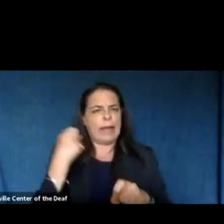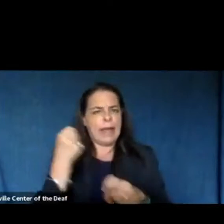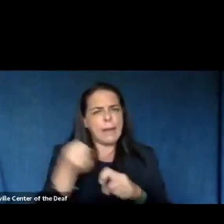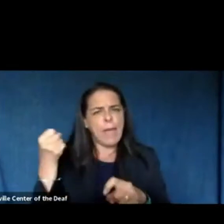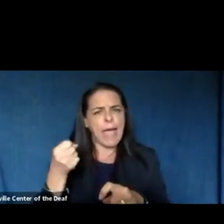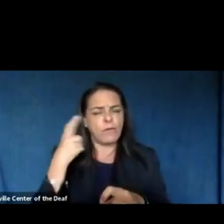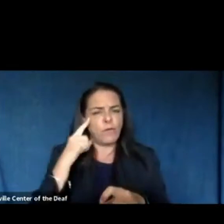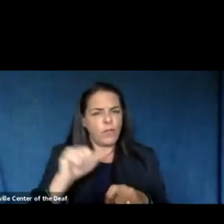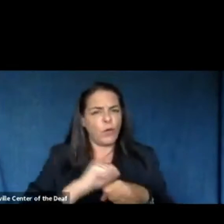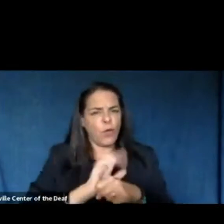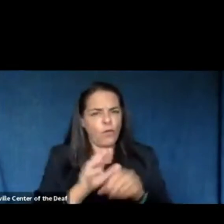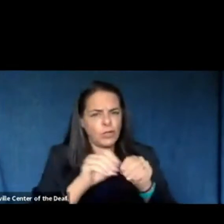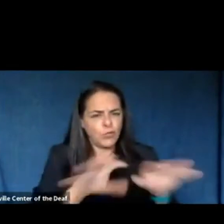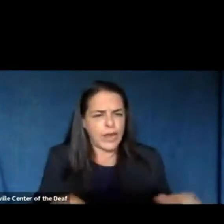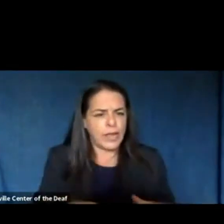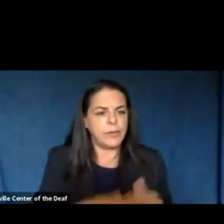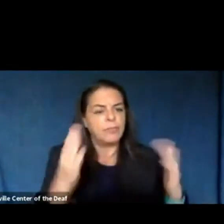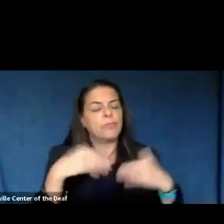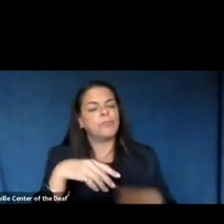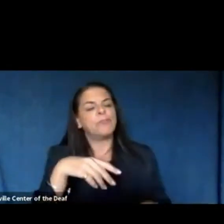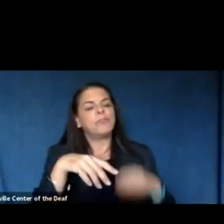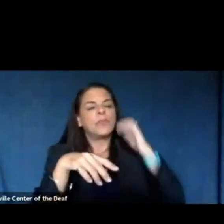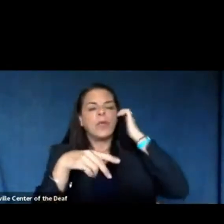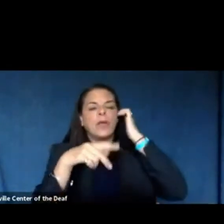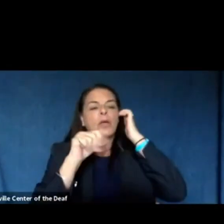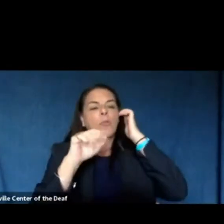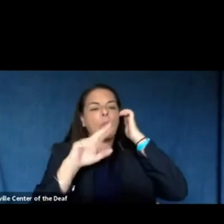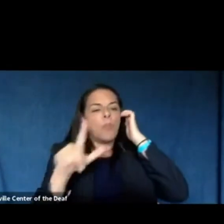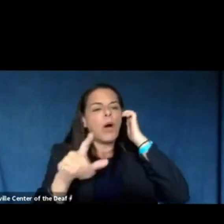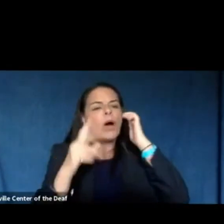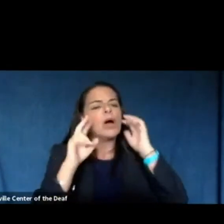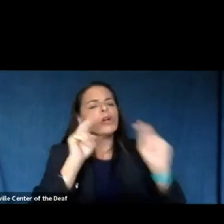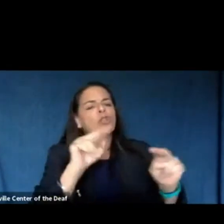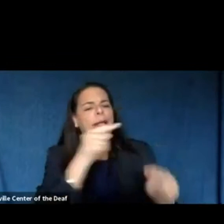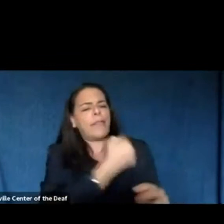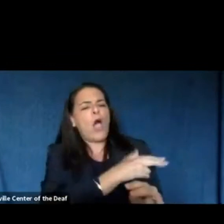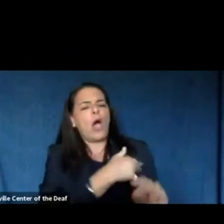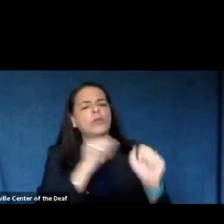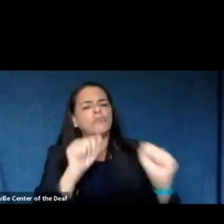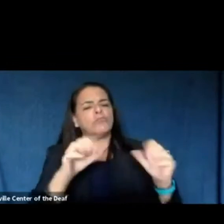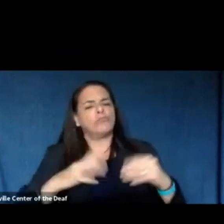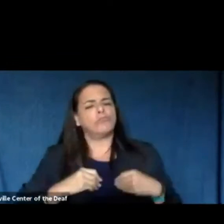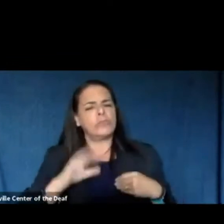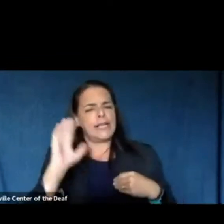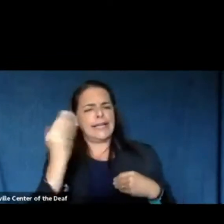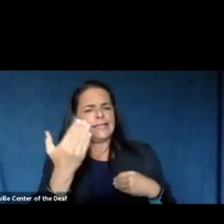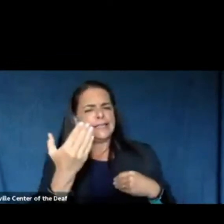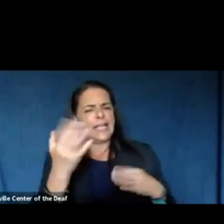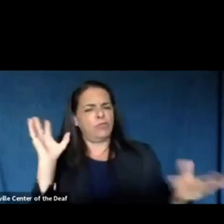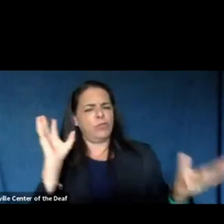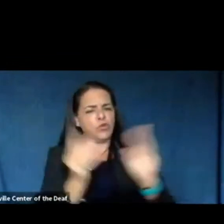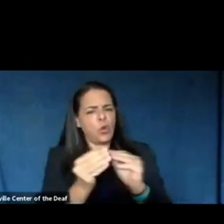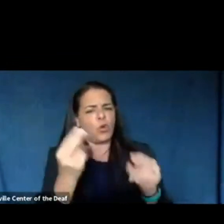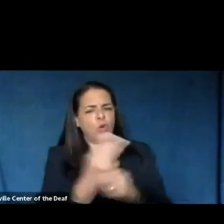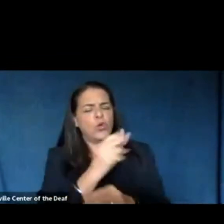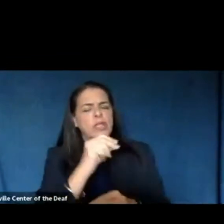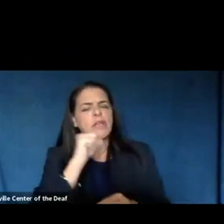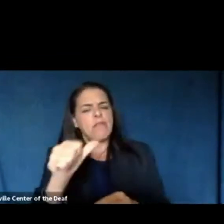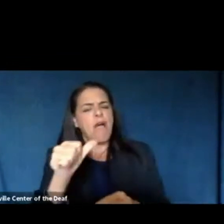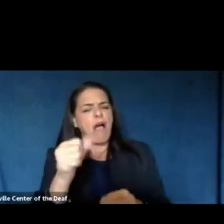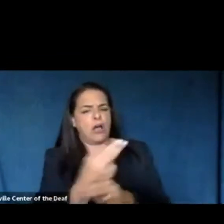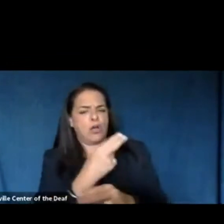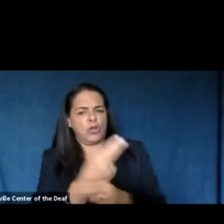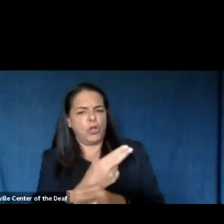Paul with WBIR, he says, looking again at the hospital capacity benchmark, it appears total used and unused bed numbers have either stayed constant